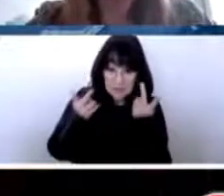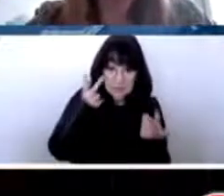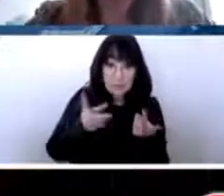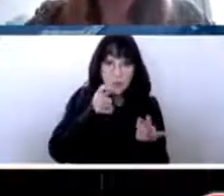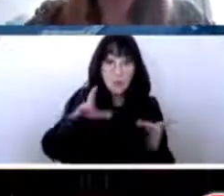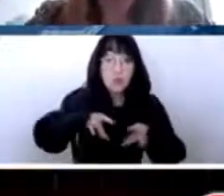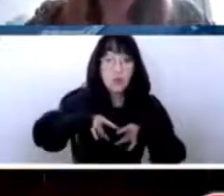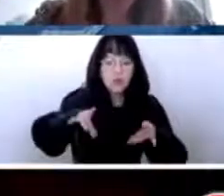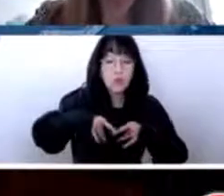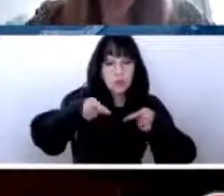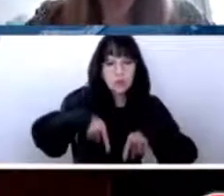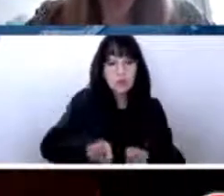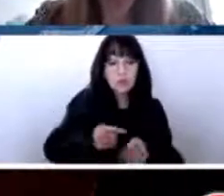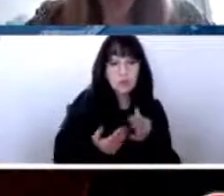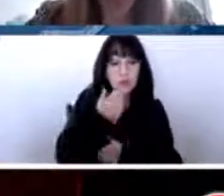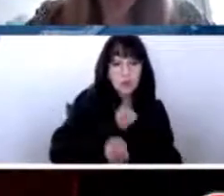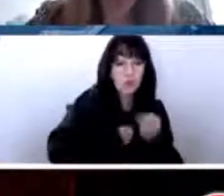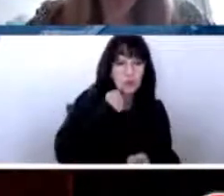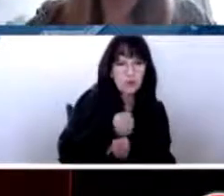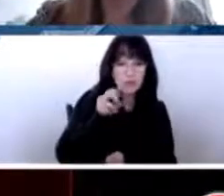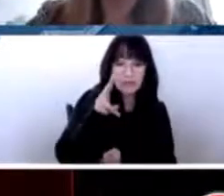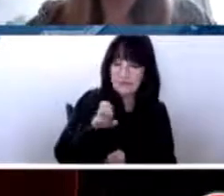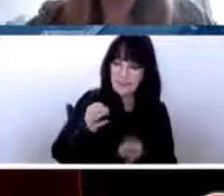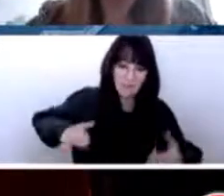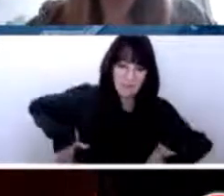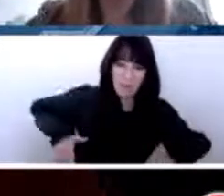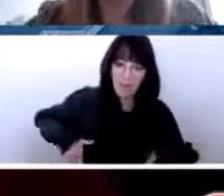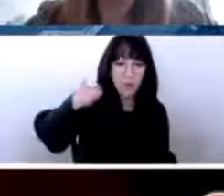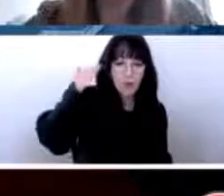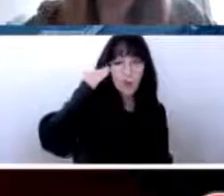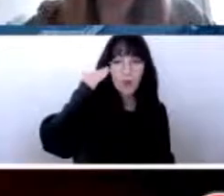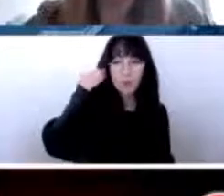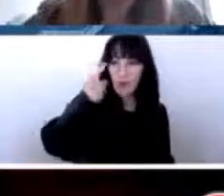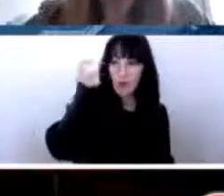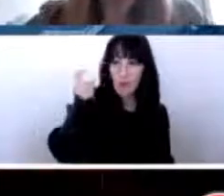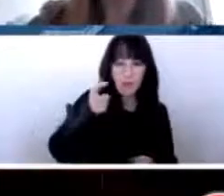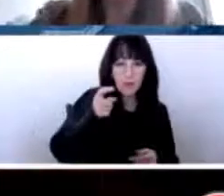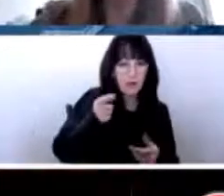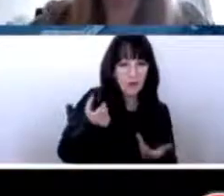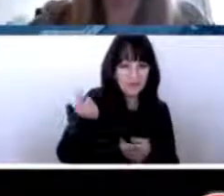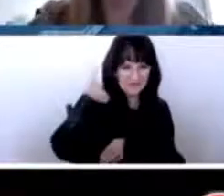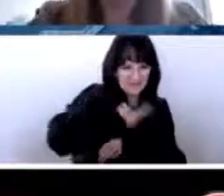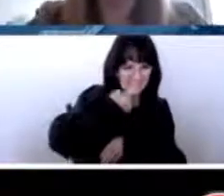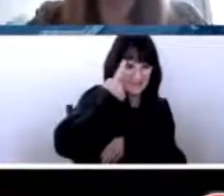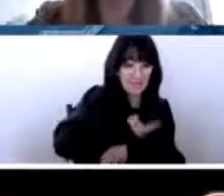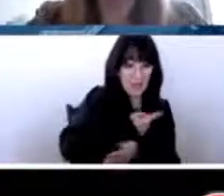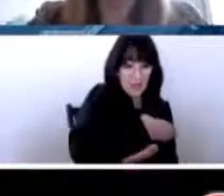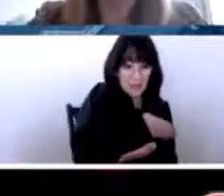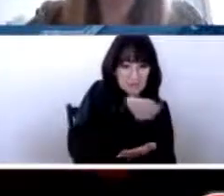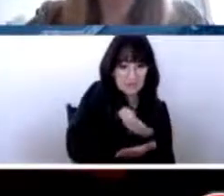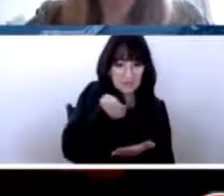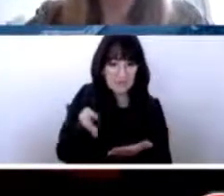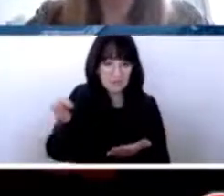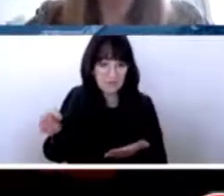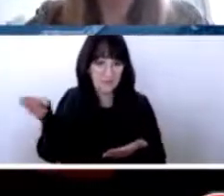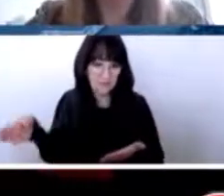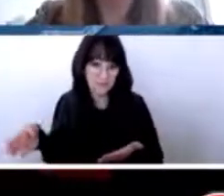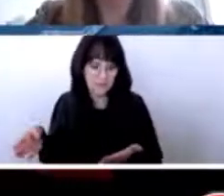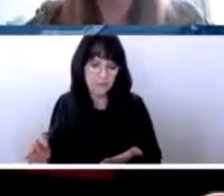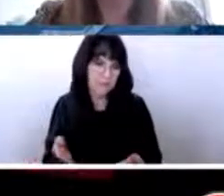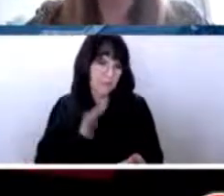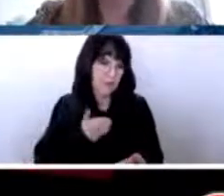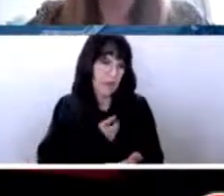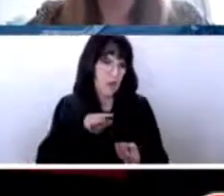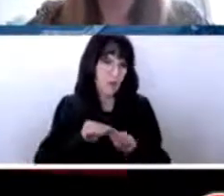numbers that the governor just went over around hospitalizations are currently very concerning to us, and we are